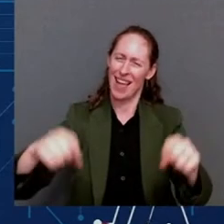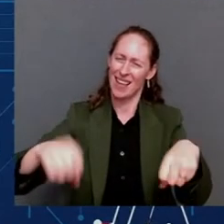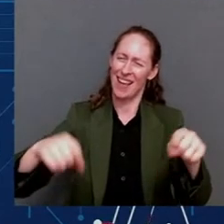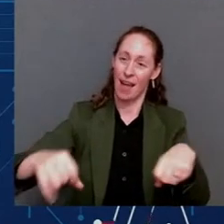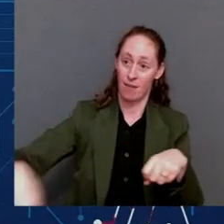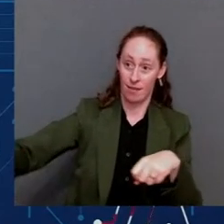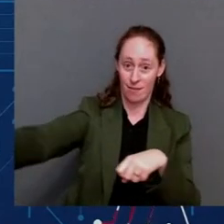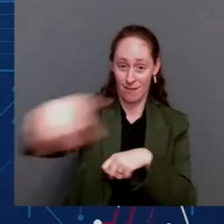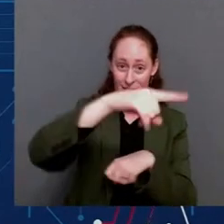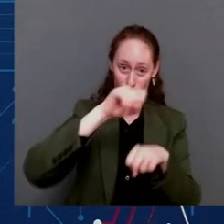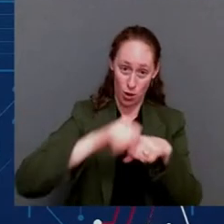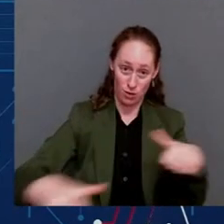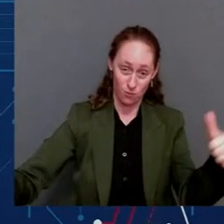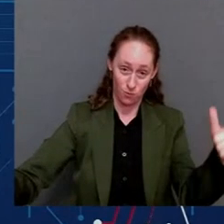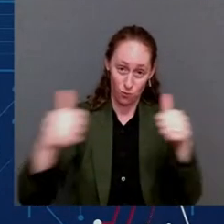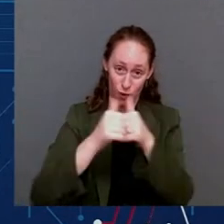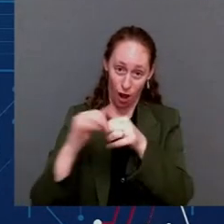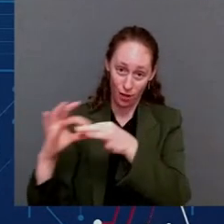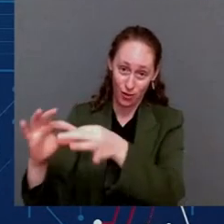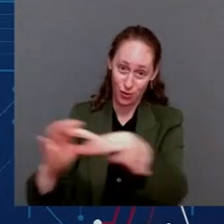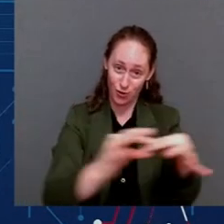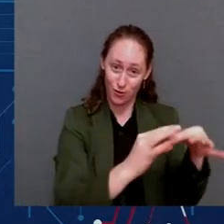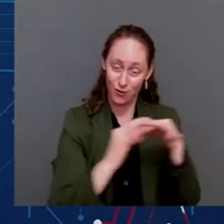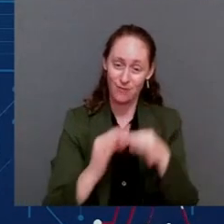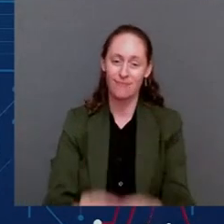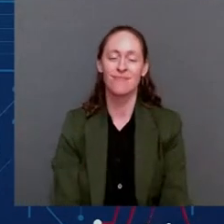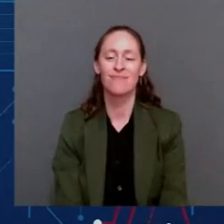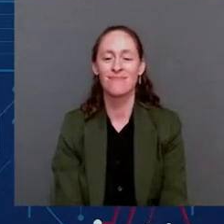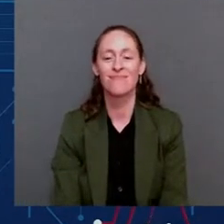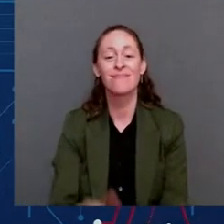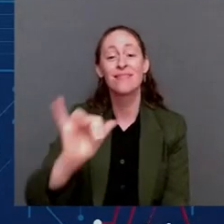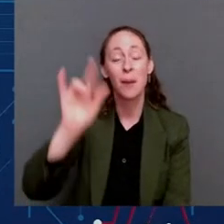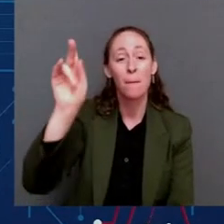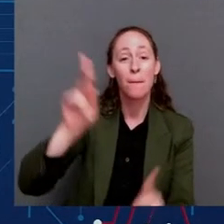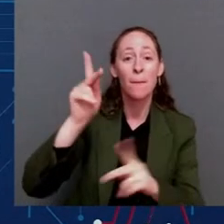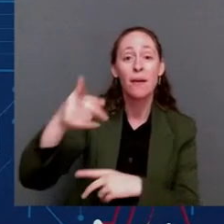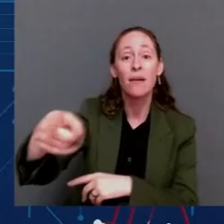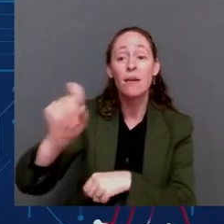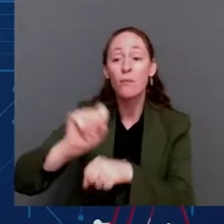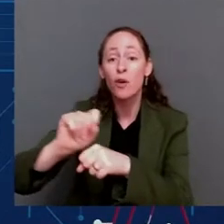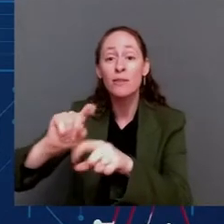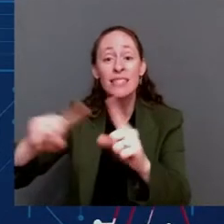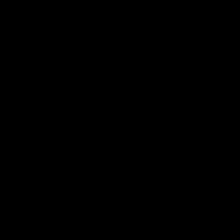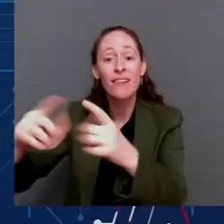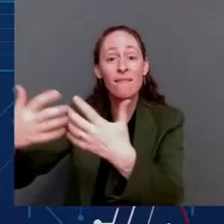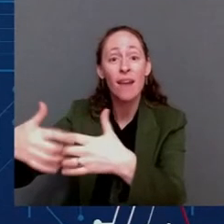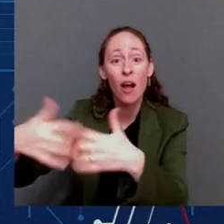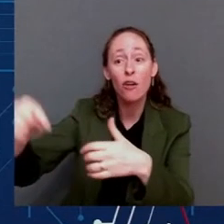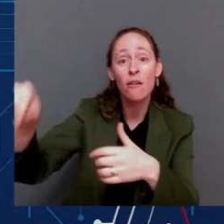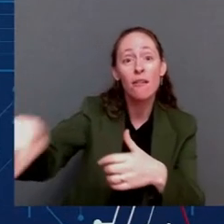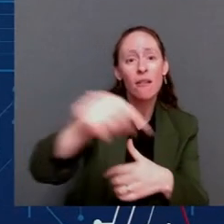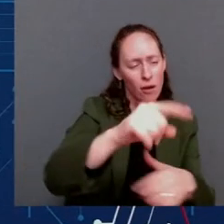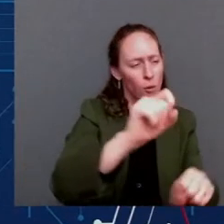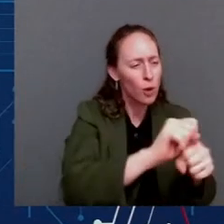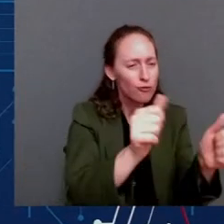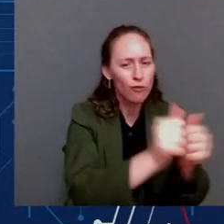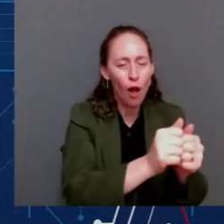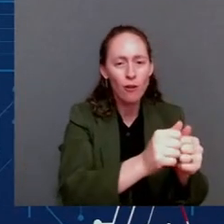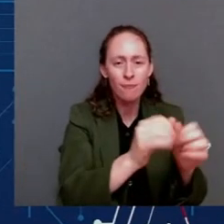were working together. And I think the one thing the American people began to lose faith in was our ability to work together to get things